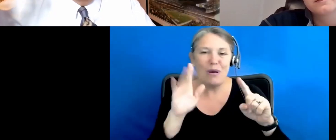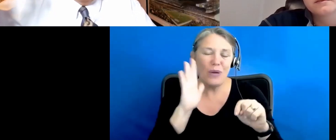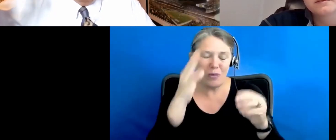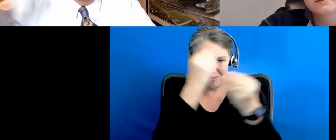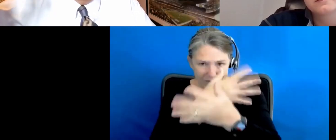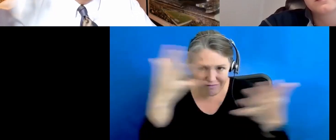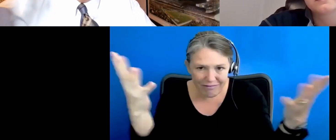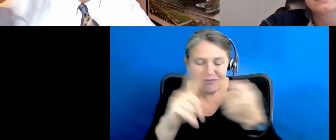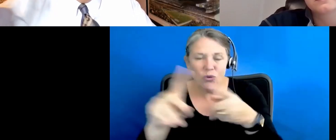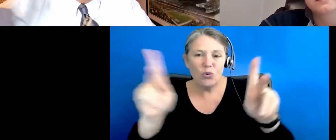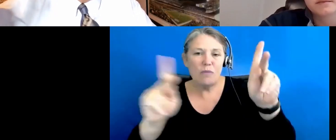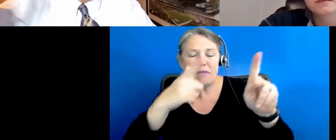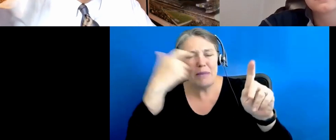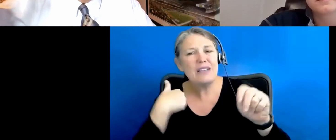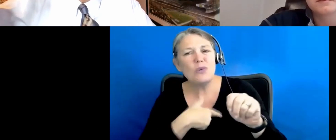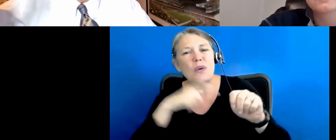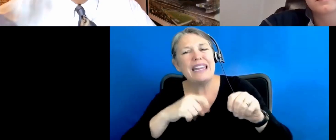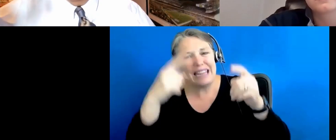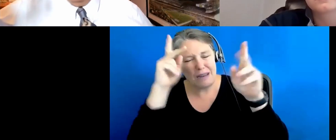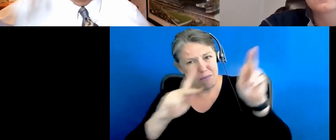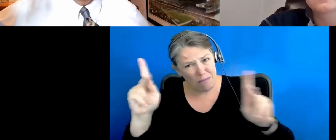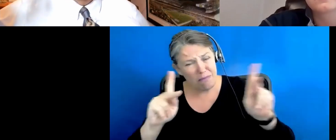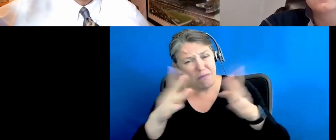to need public support here shortly.